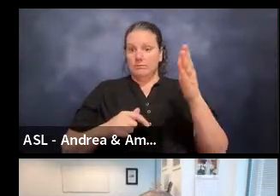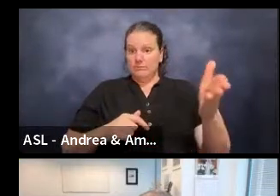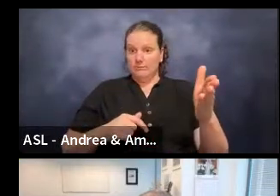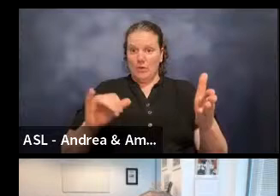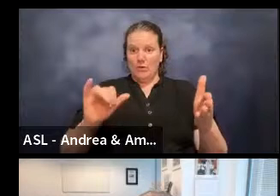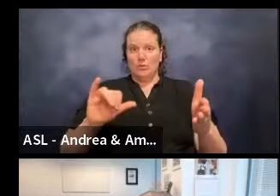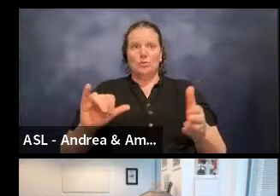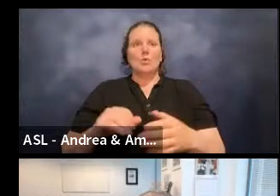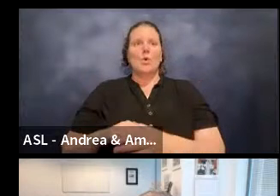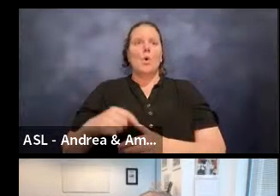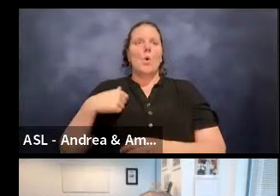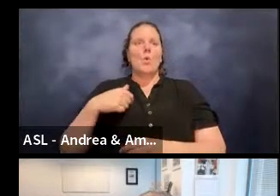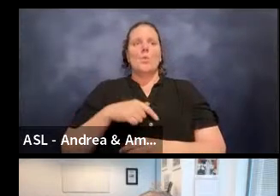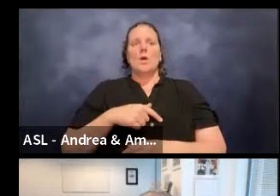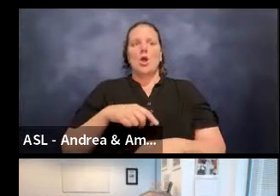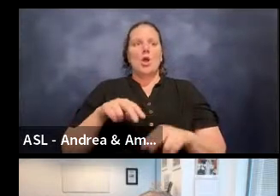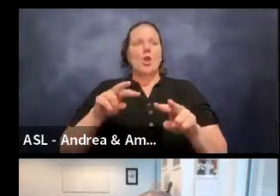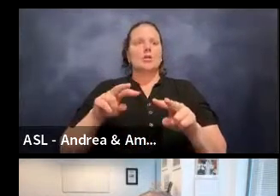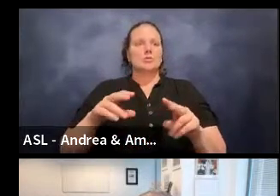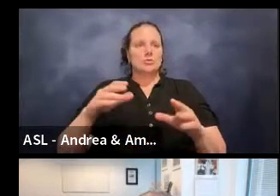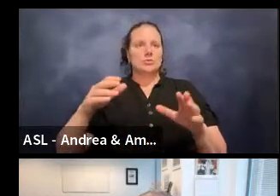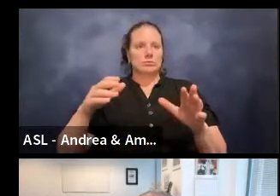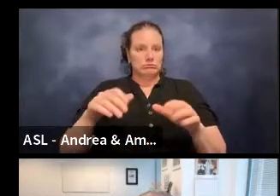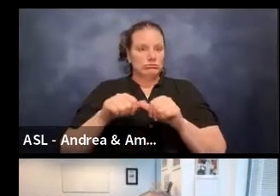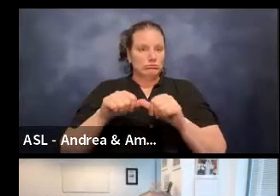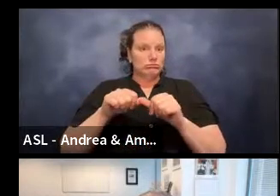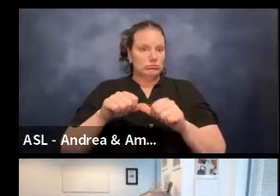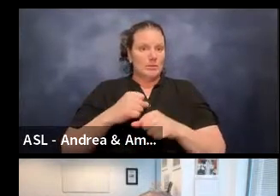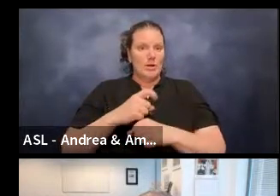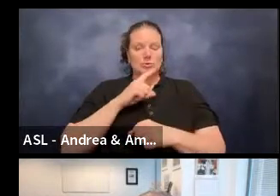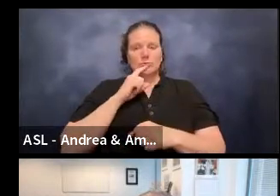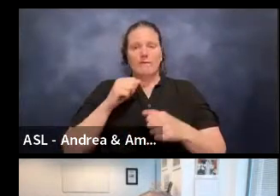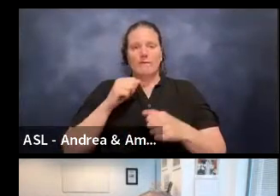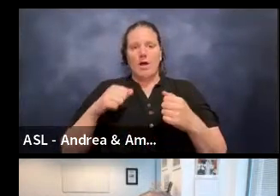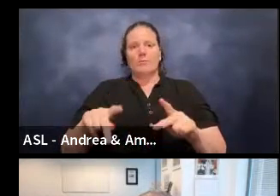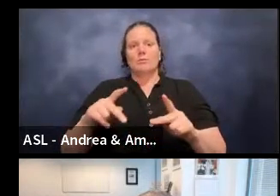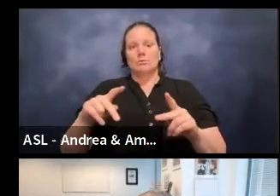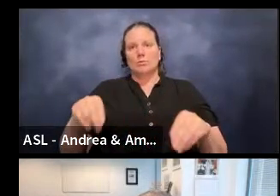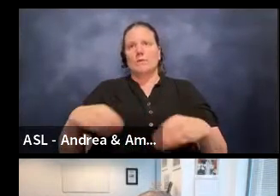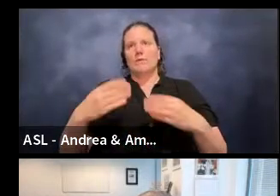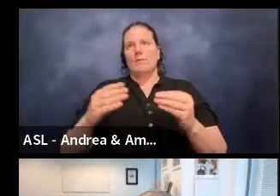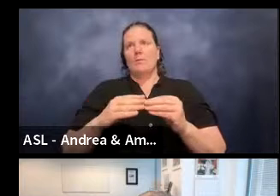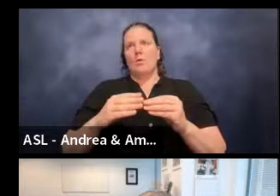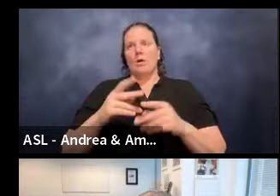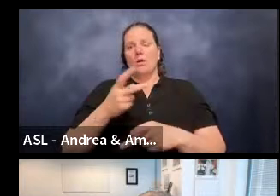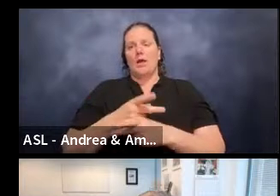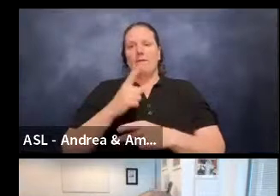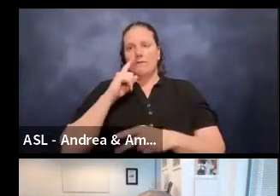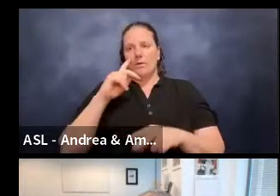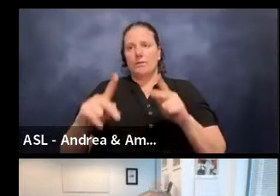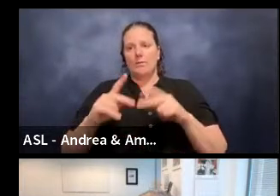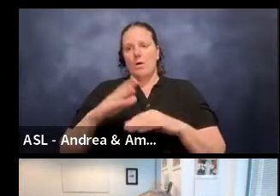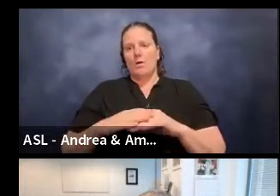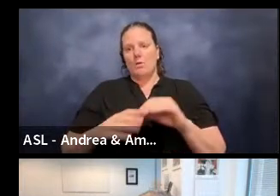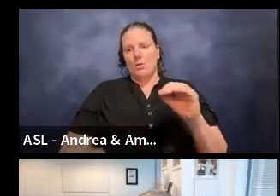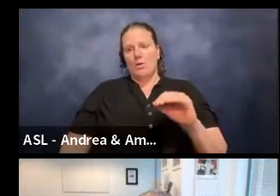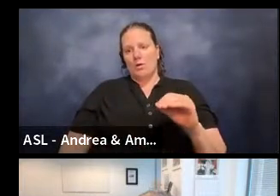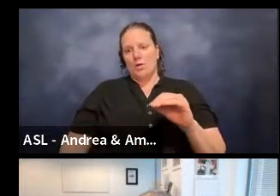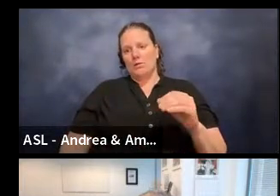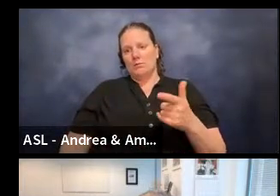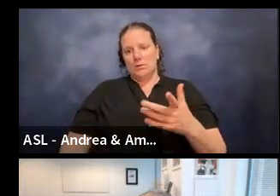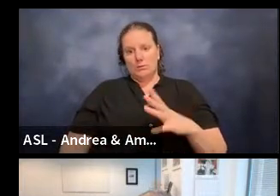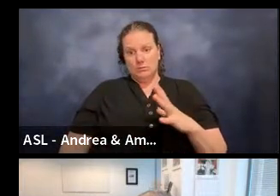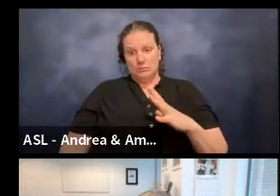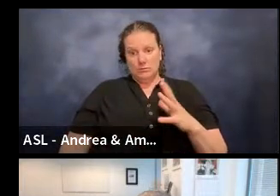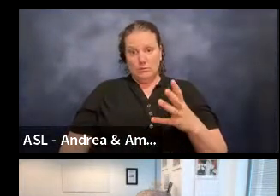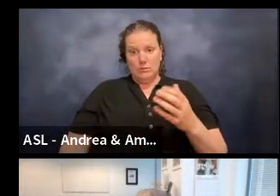are currently looking to continue to ensure that we have a opportunity to provide more care for patients over on the Oregon side. So we certainly want to make